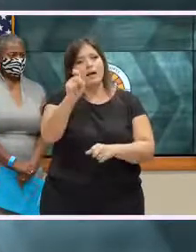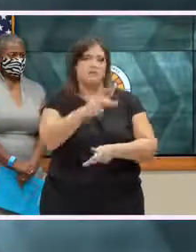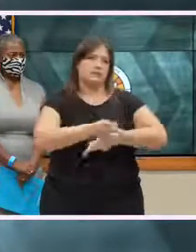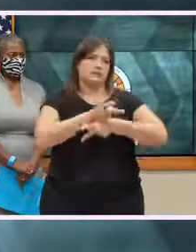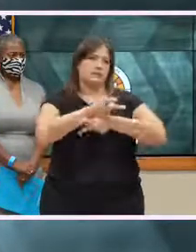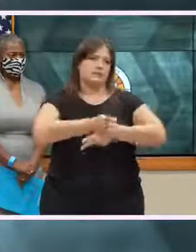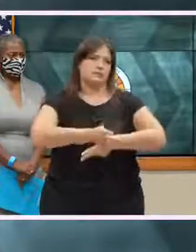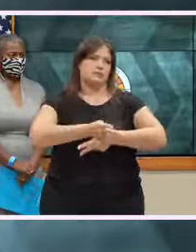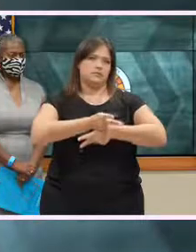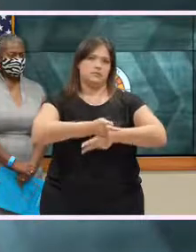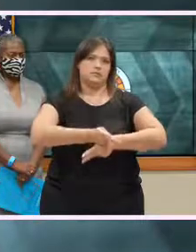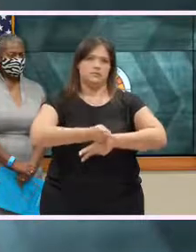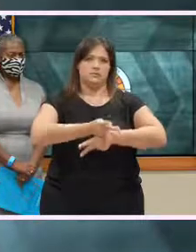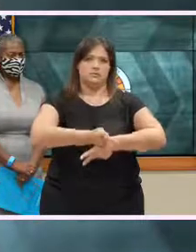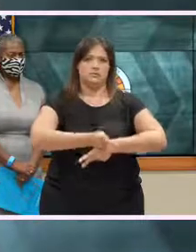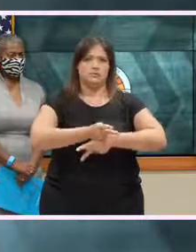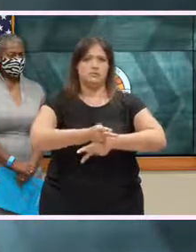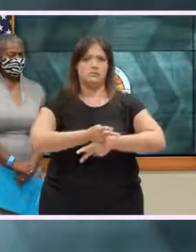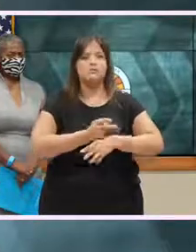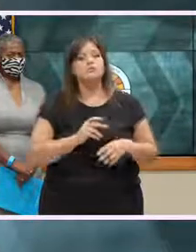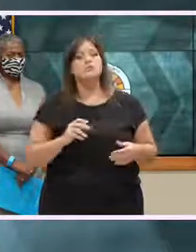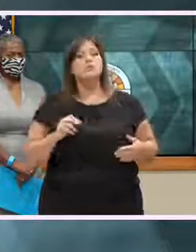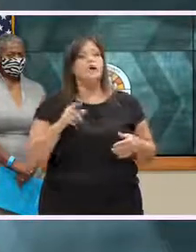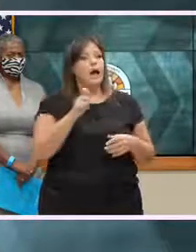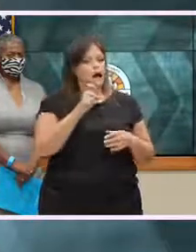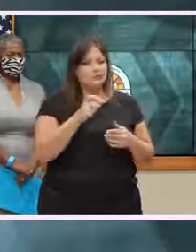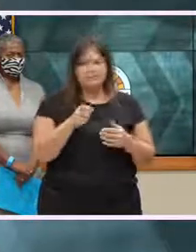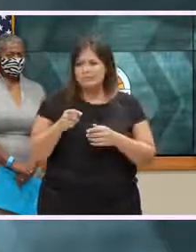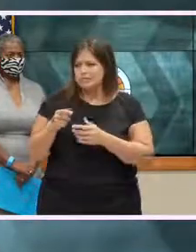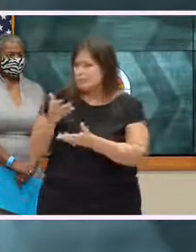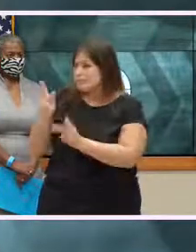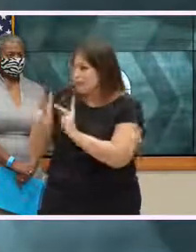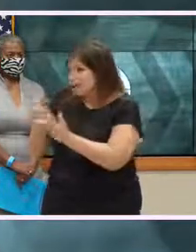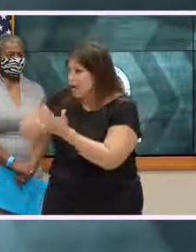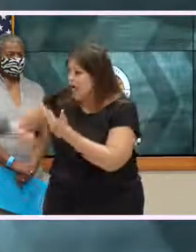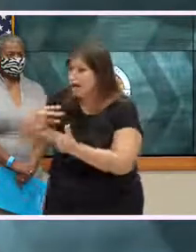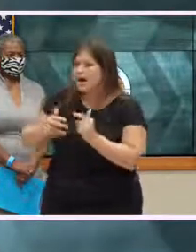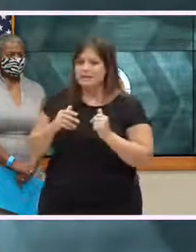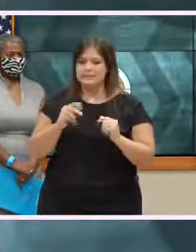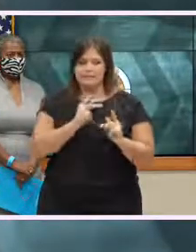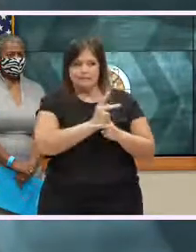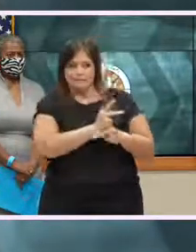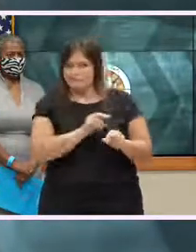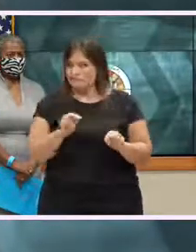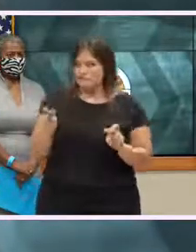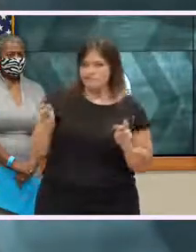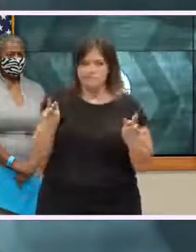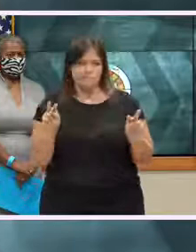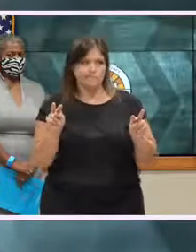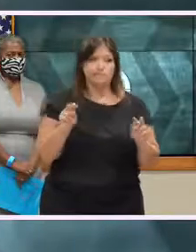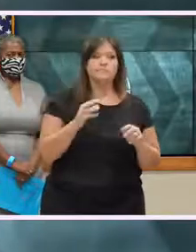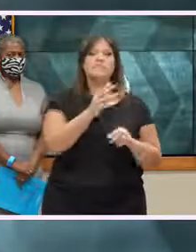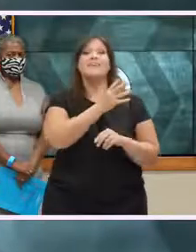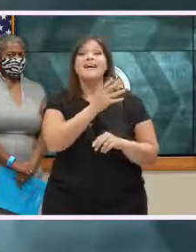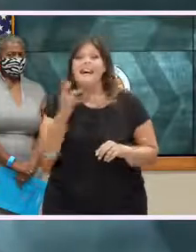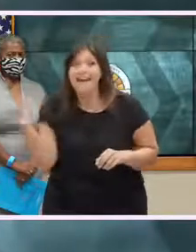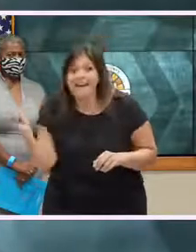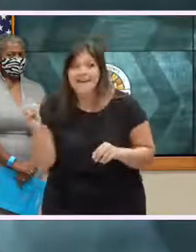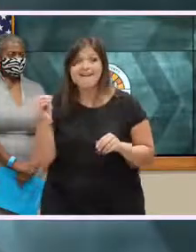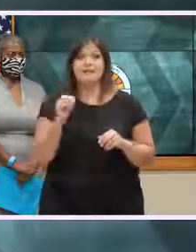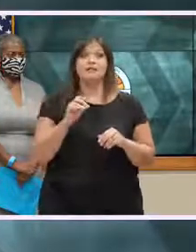attention to your interactions with others, and most importantly, help us spread the word about vaccines.